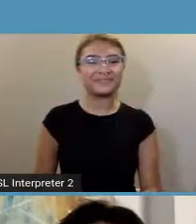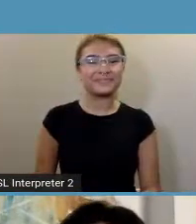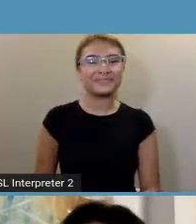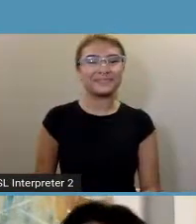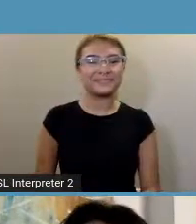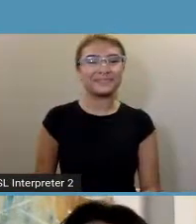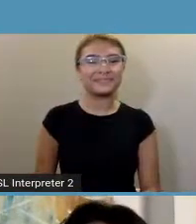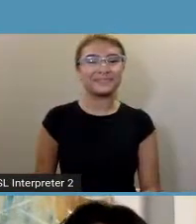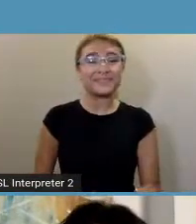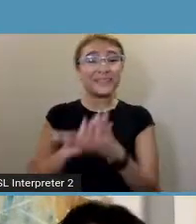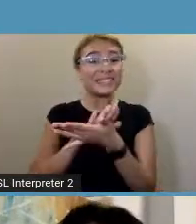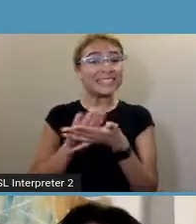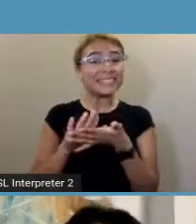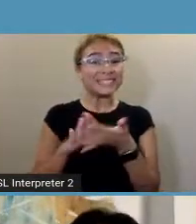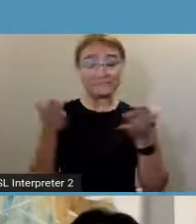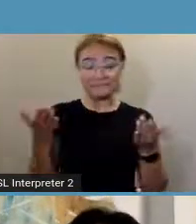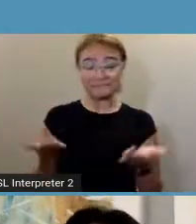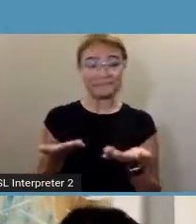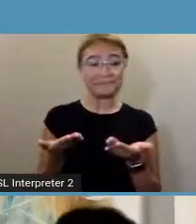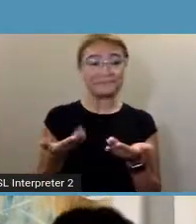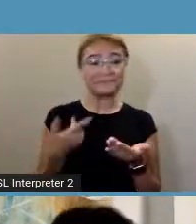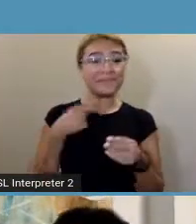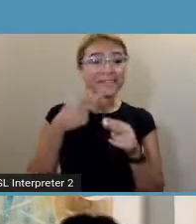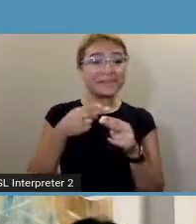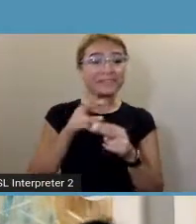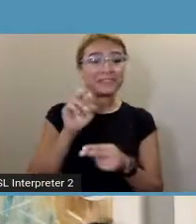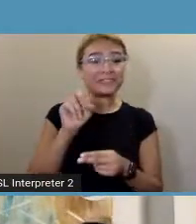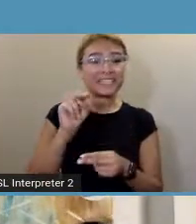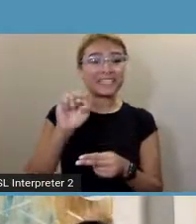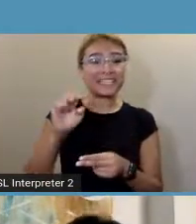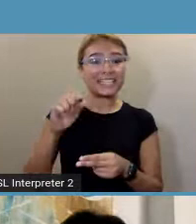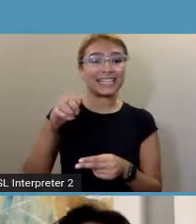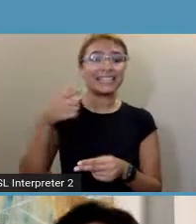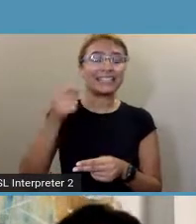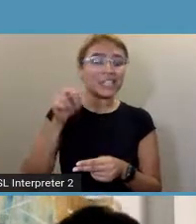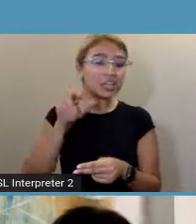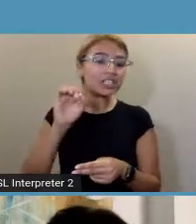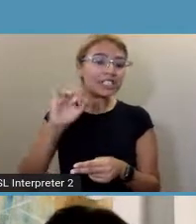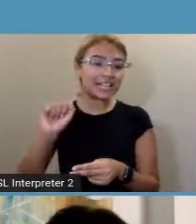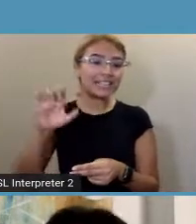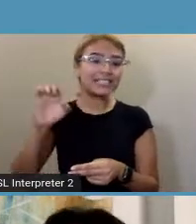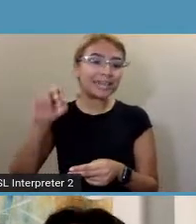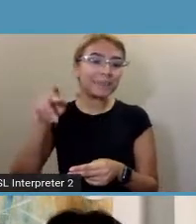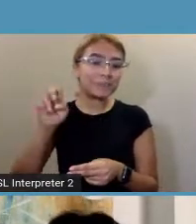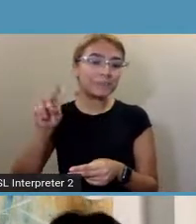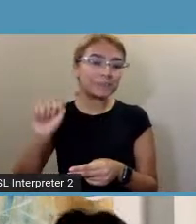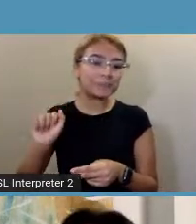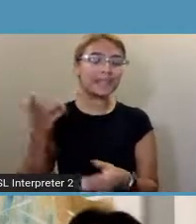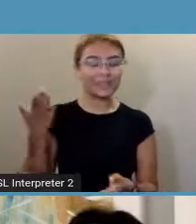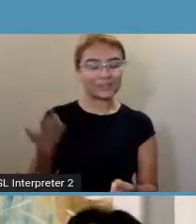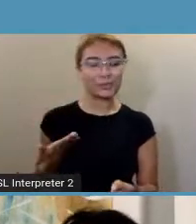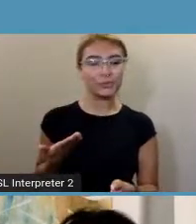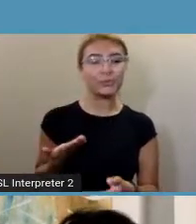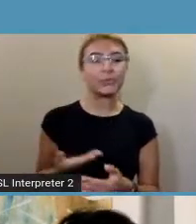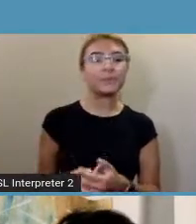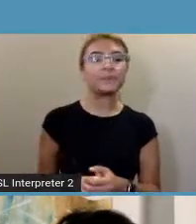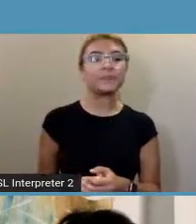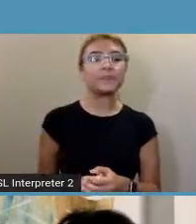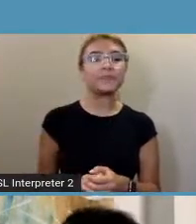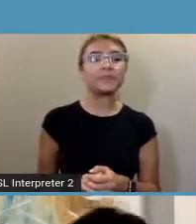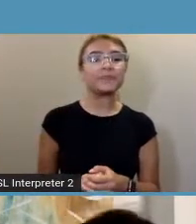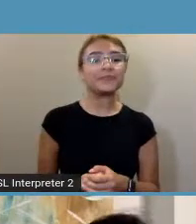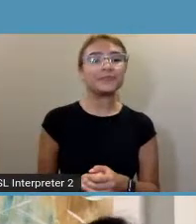very nice to meet here. My name is Rene Garcia, Rene Cepeda, as I've been introduced. I